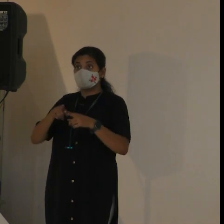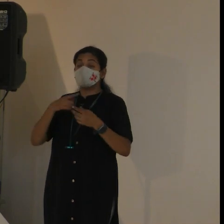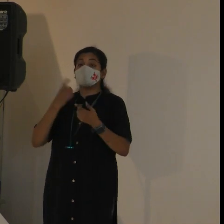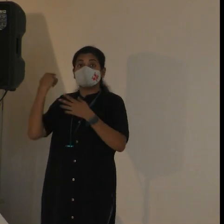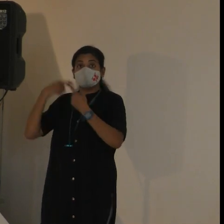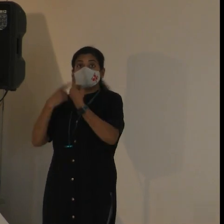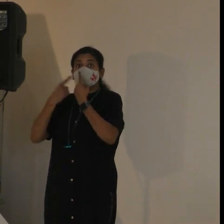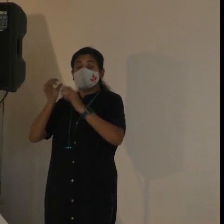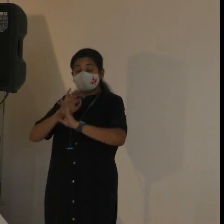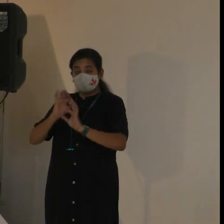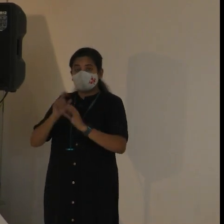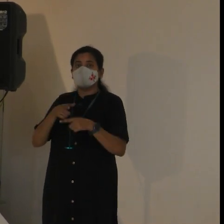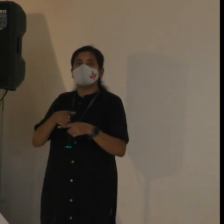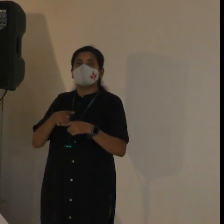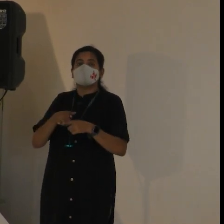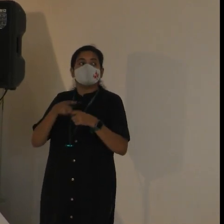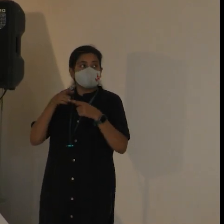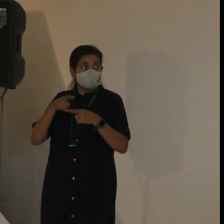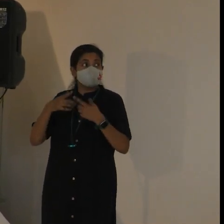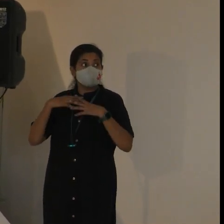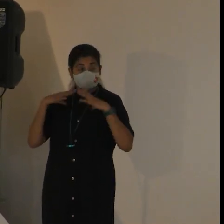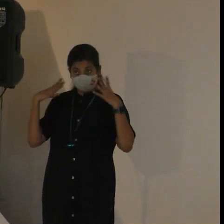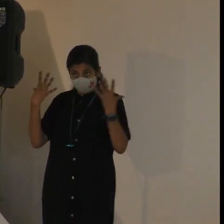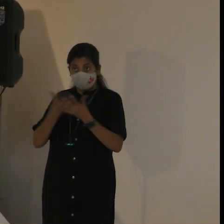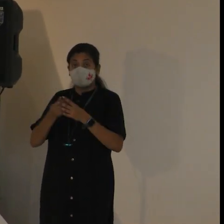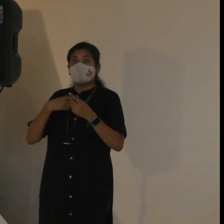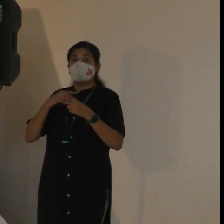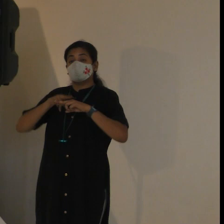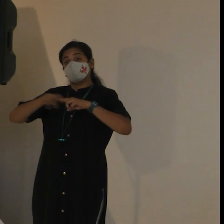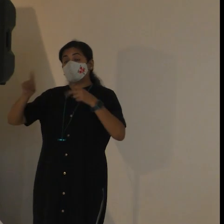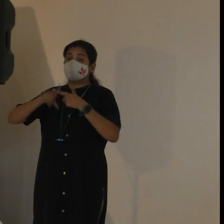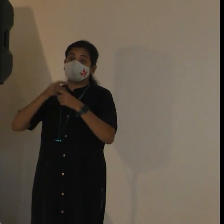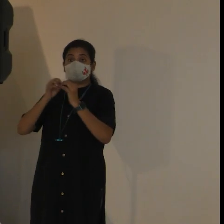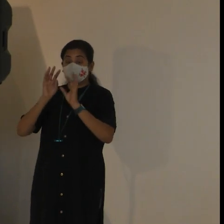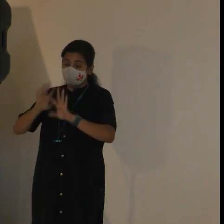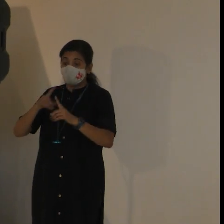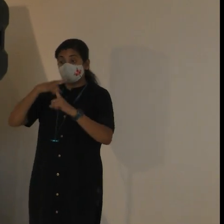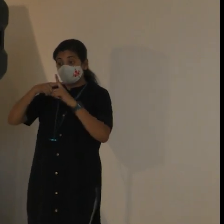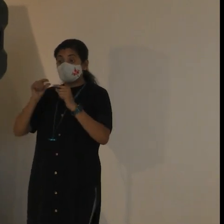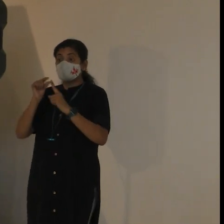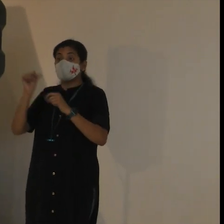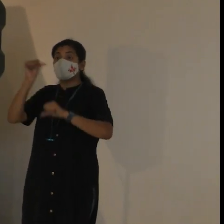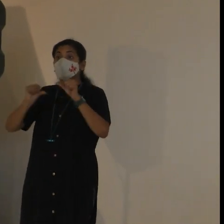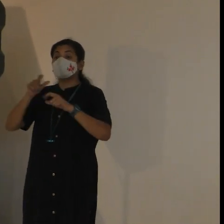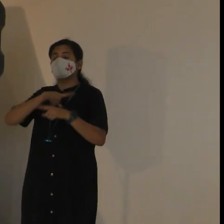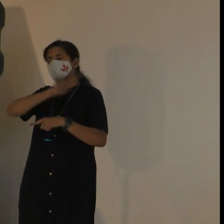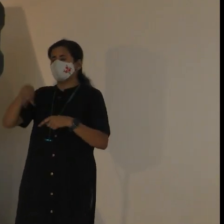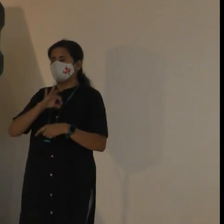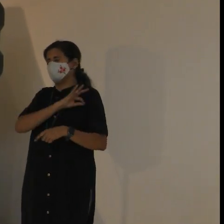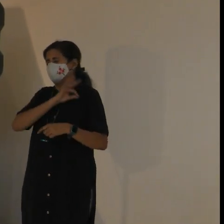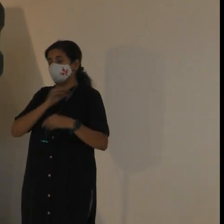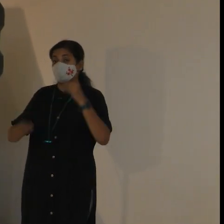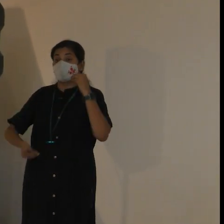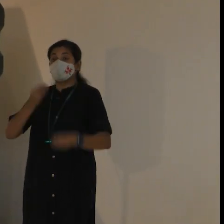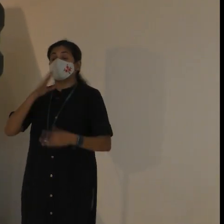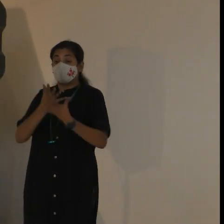really talks about is the fact that we all have full-time jobs, and this project they're passion projects. We're doing them because